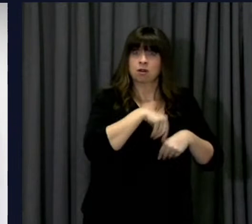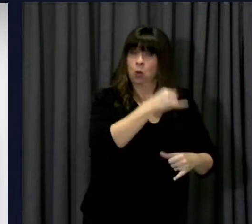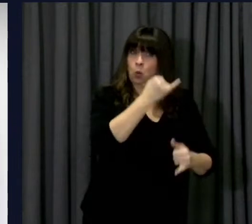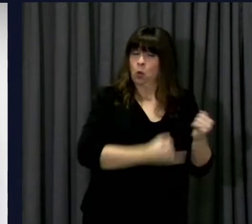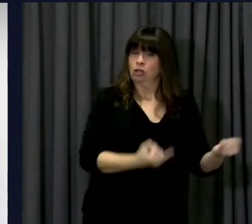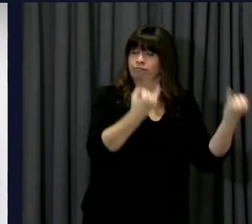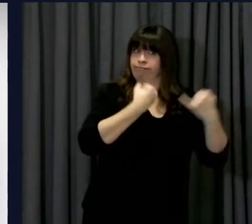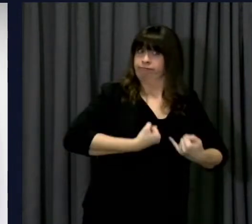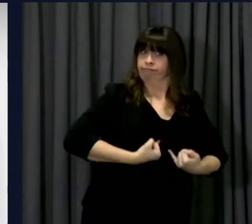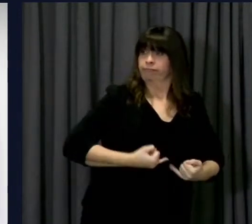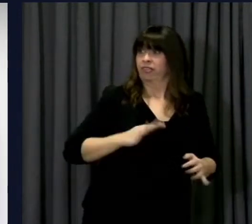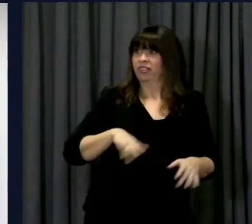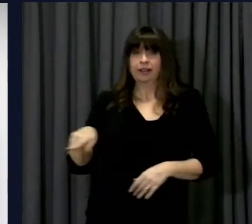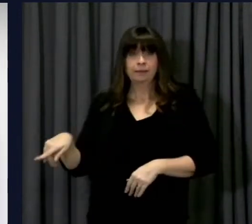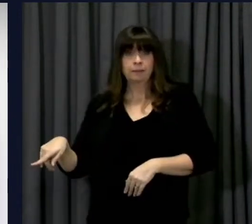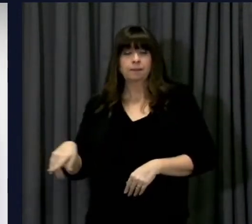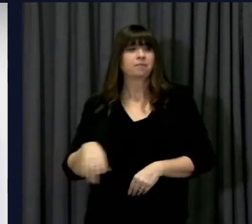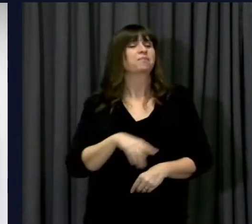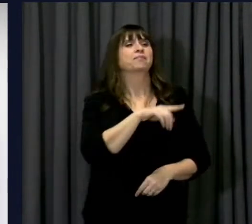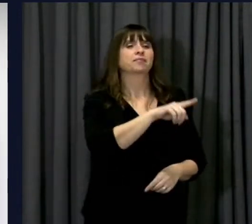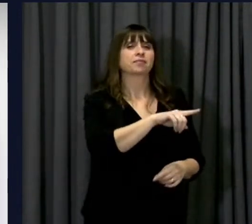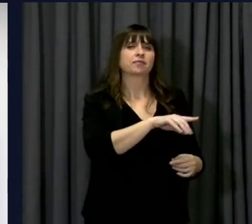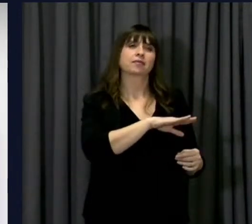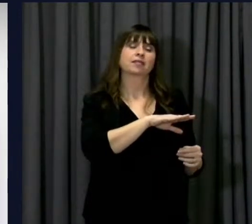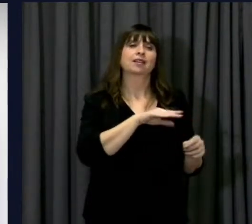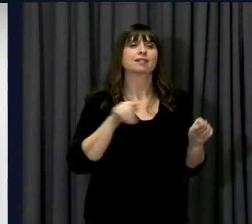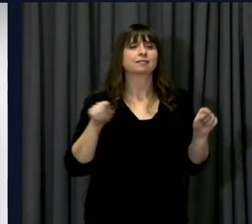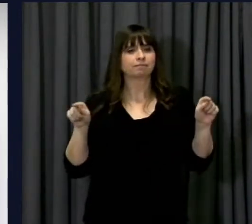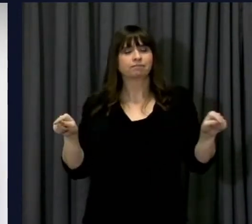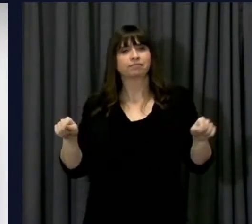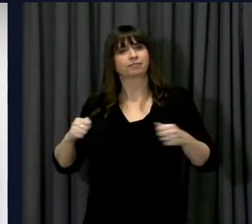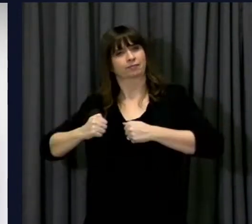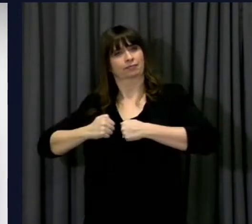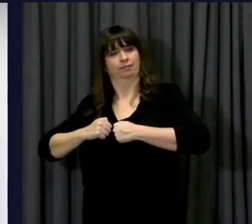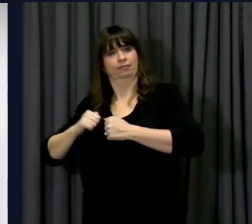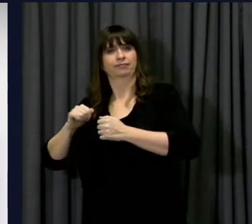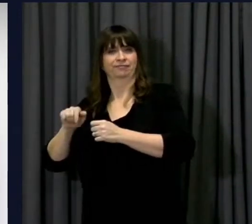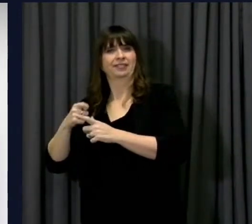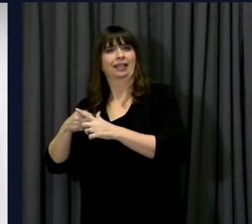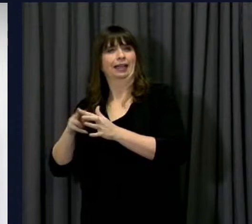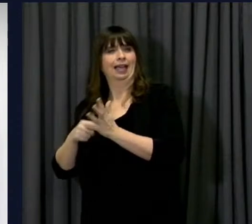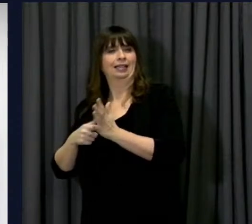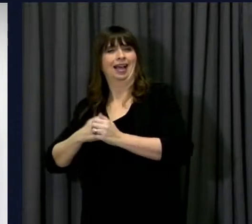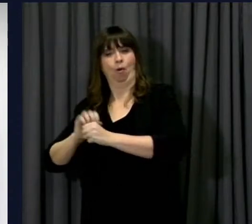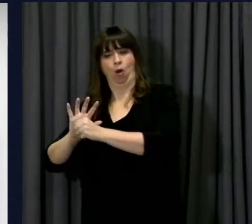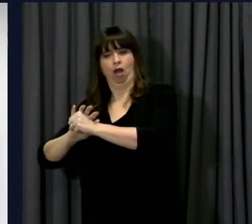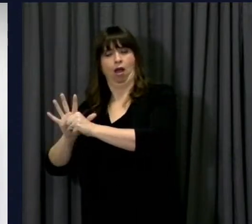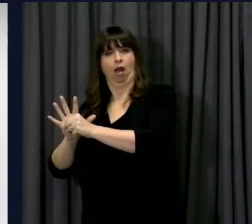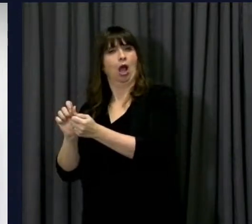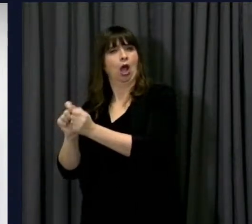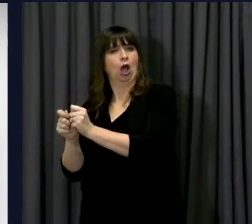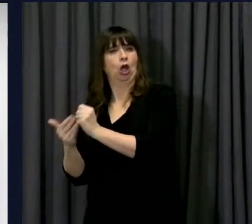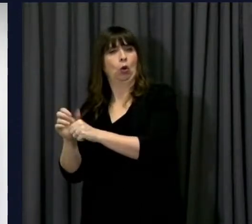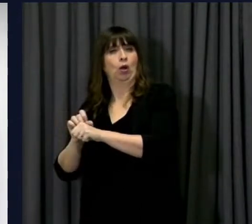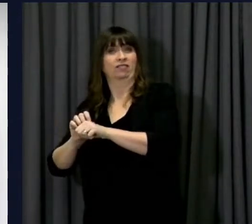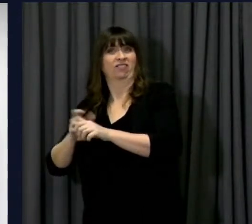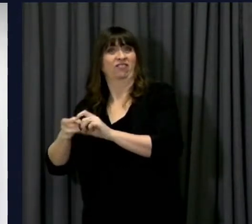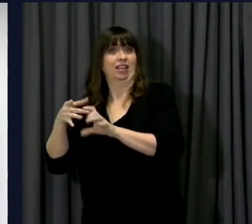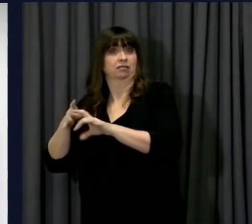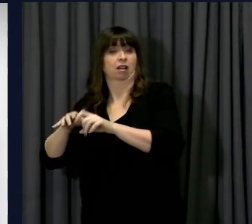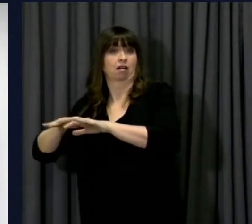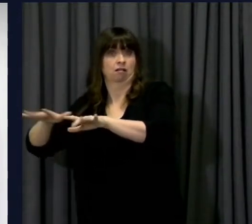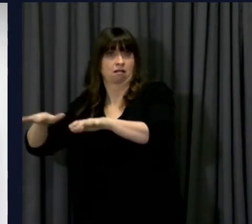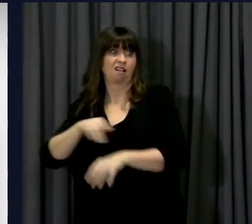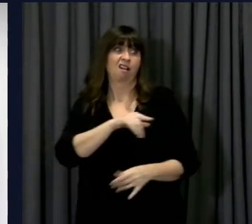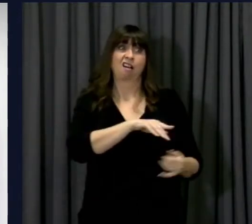The evidence is that the South African variant spreads quickly, as the Kent variant does as well. I haven't seen definitive evidence that says it spreads quicker, or indeed that it